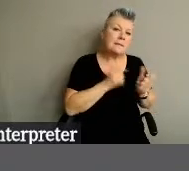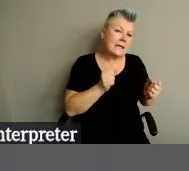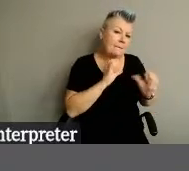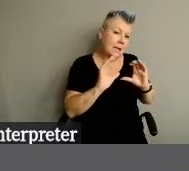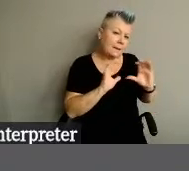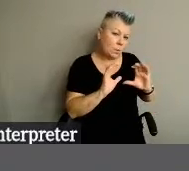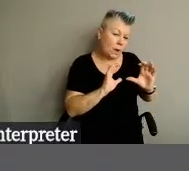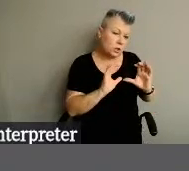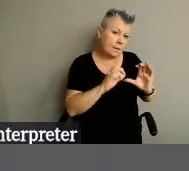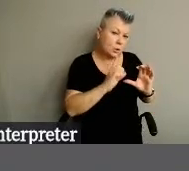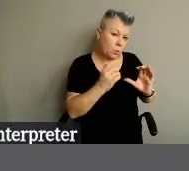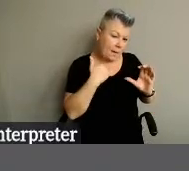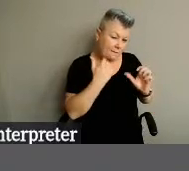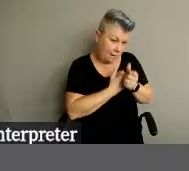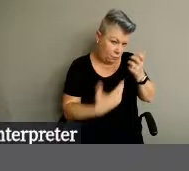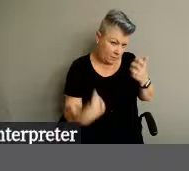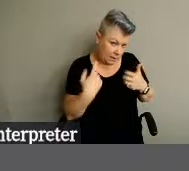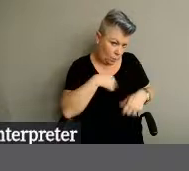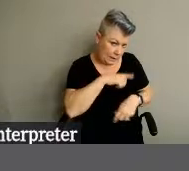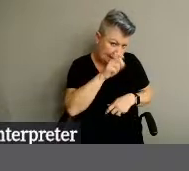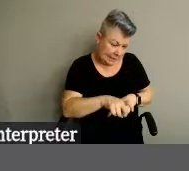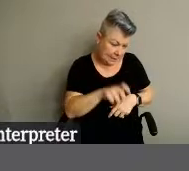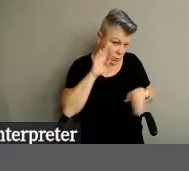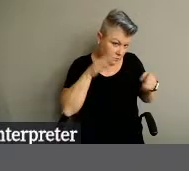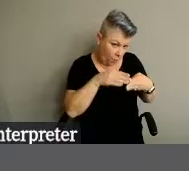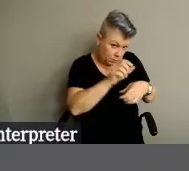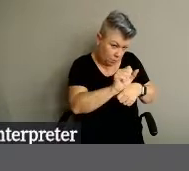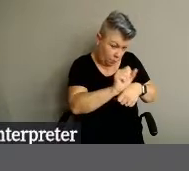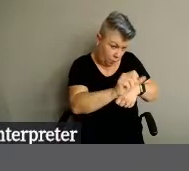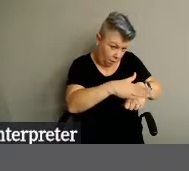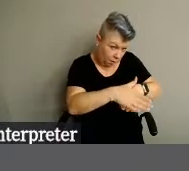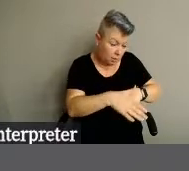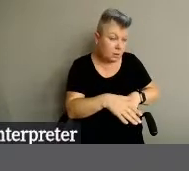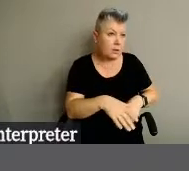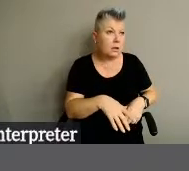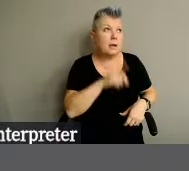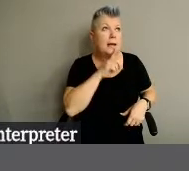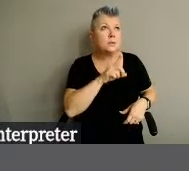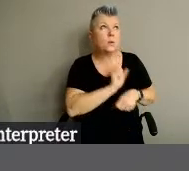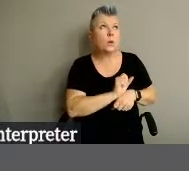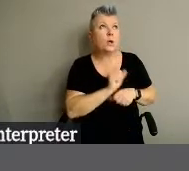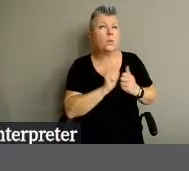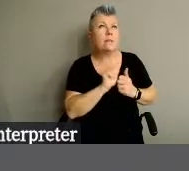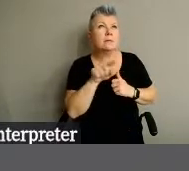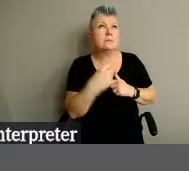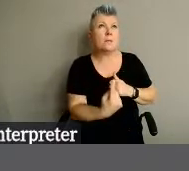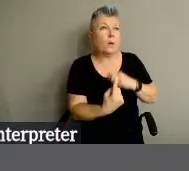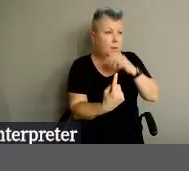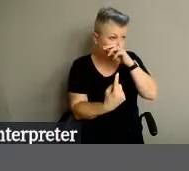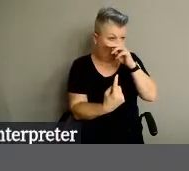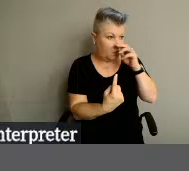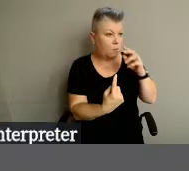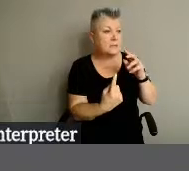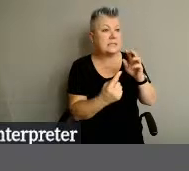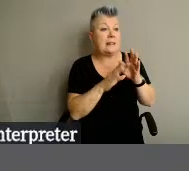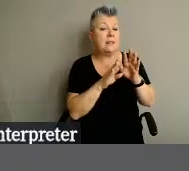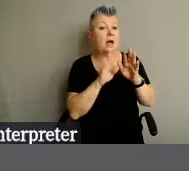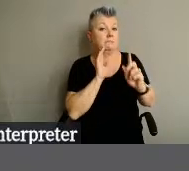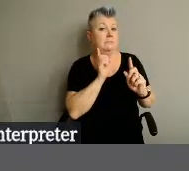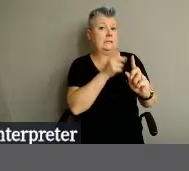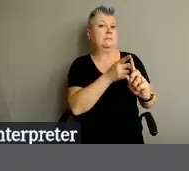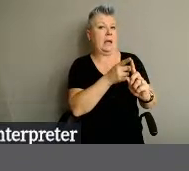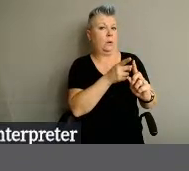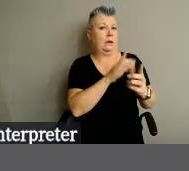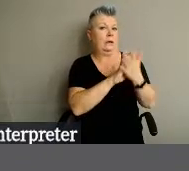sure that we have everything that we need to work on. We actually worked with someone who was in the Aspiring Administrators Program,